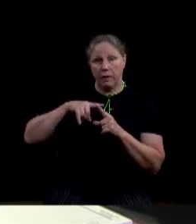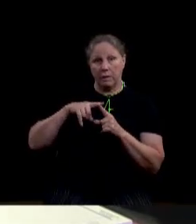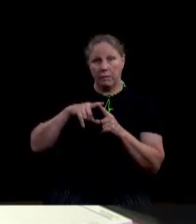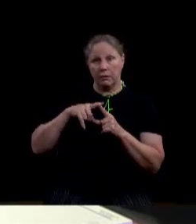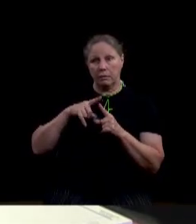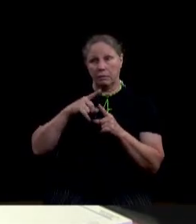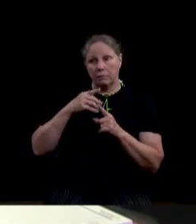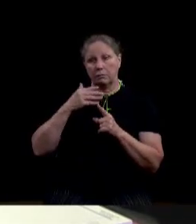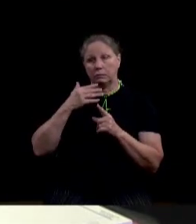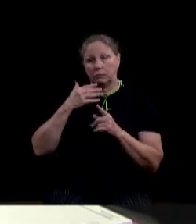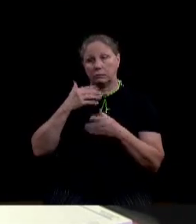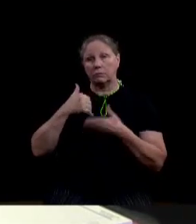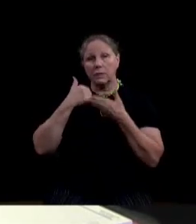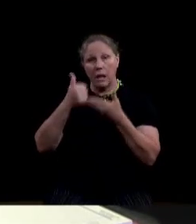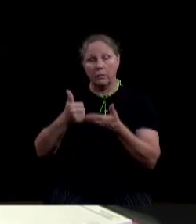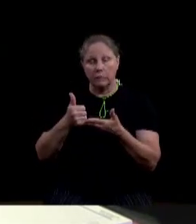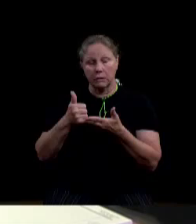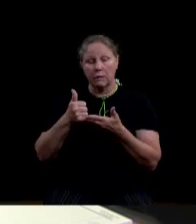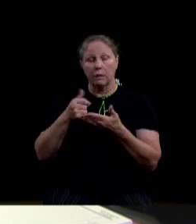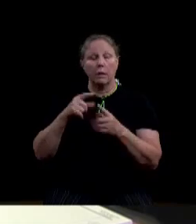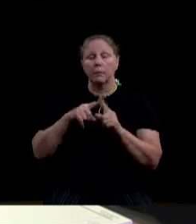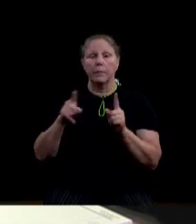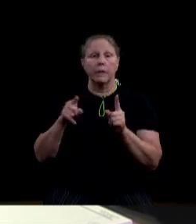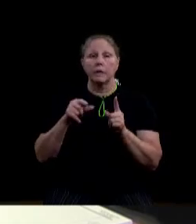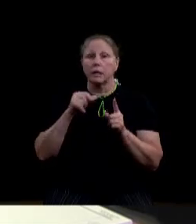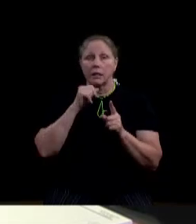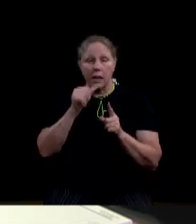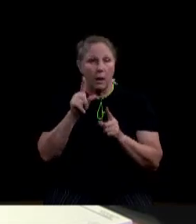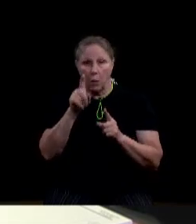clearly not 100% effective.